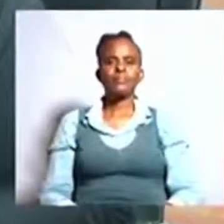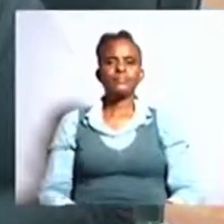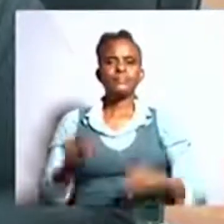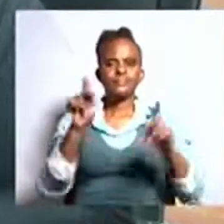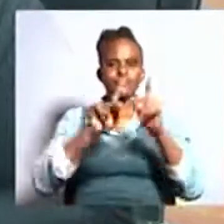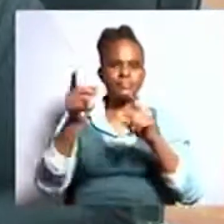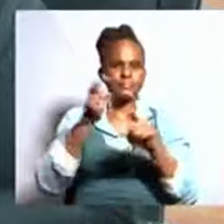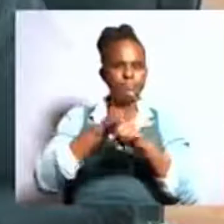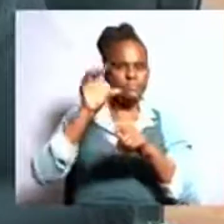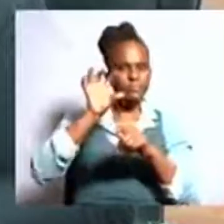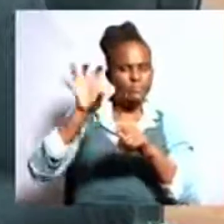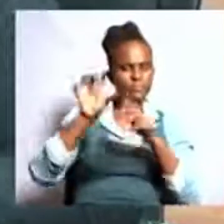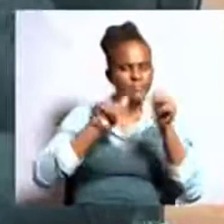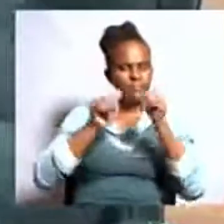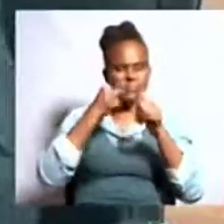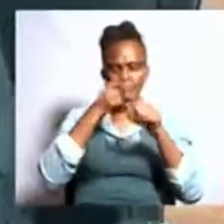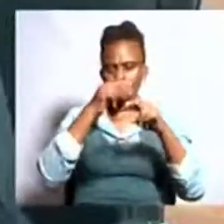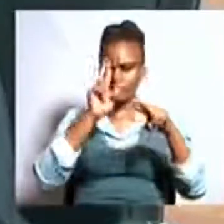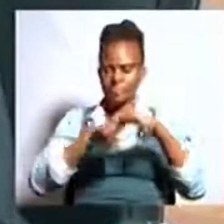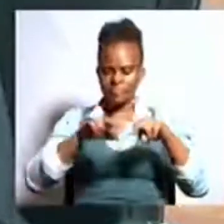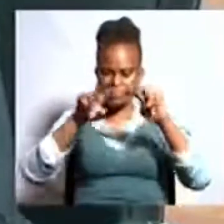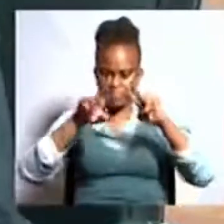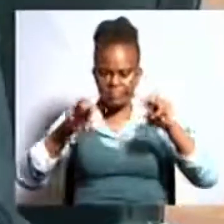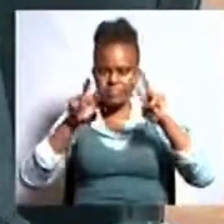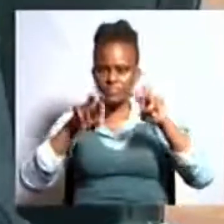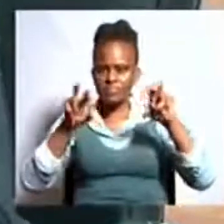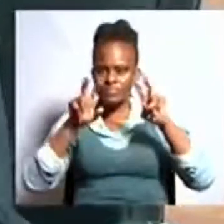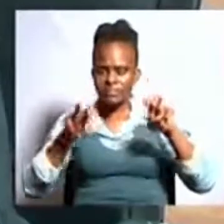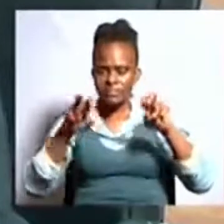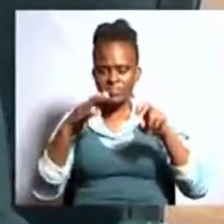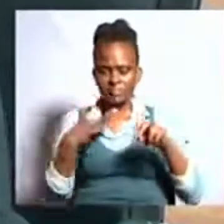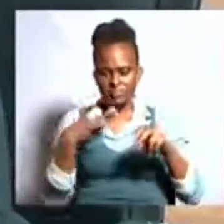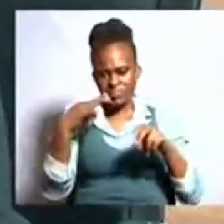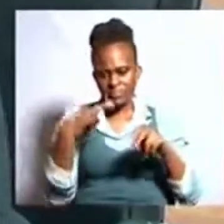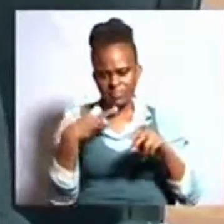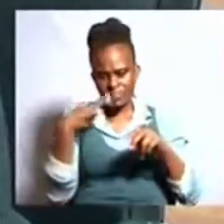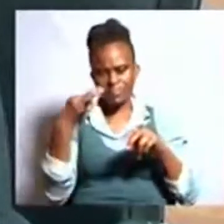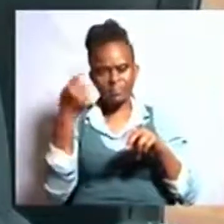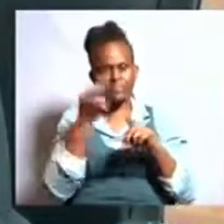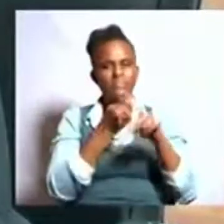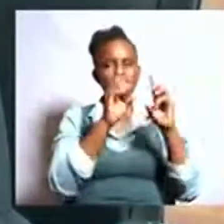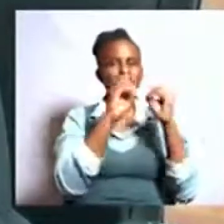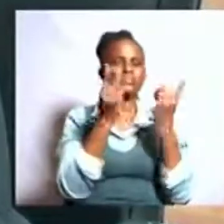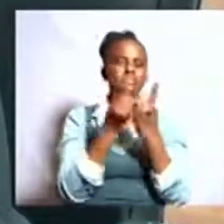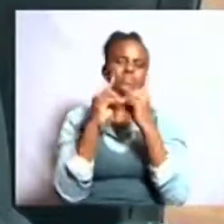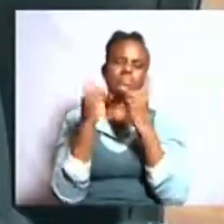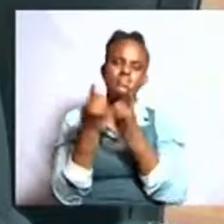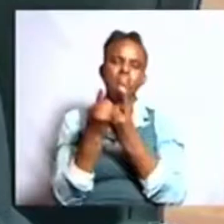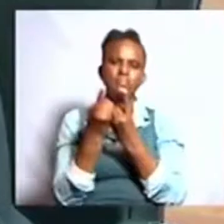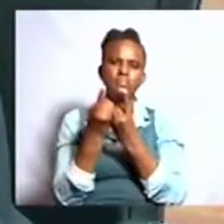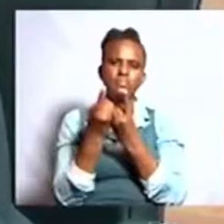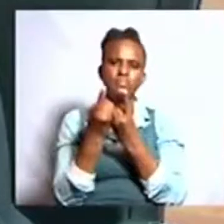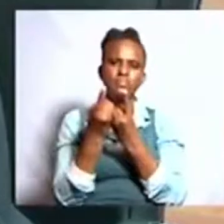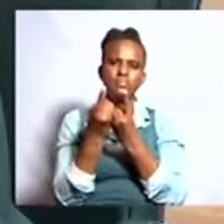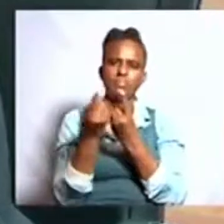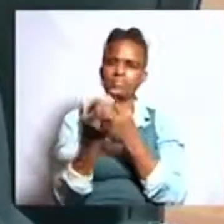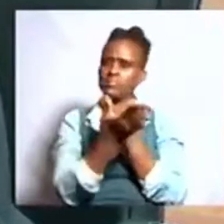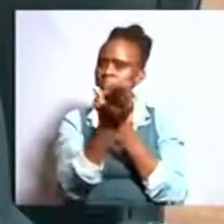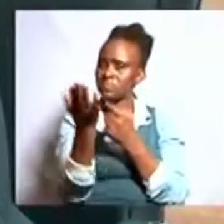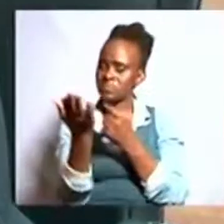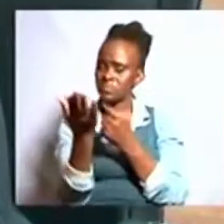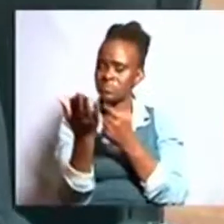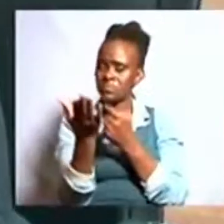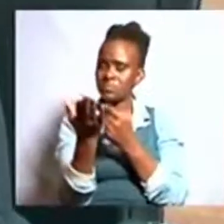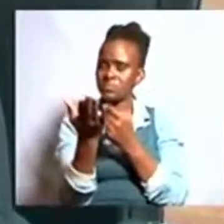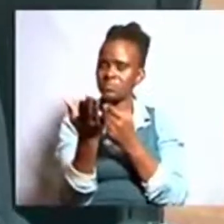people from provincial administration who start to scrutinize applications from the district somehow